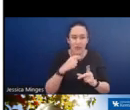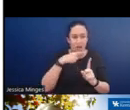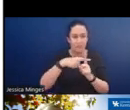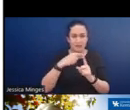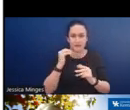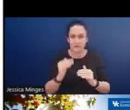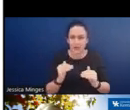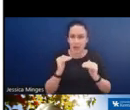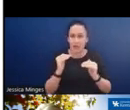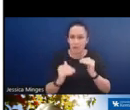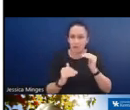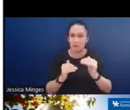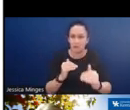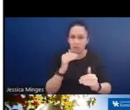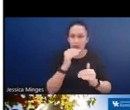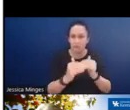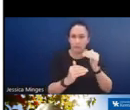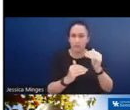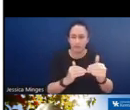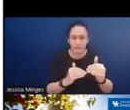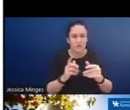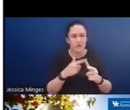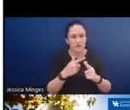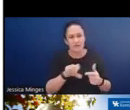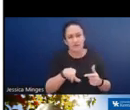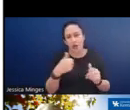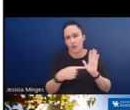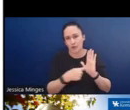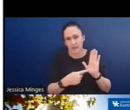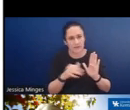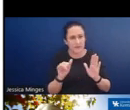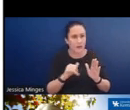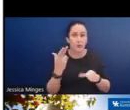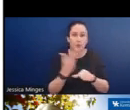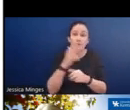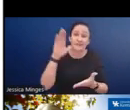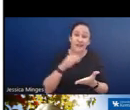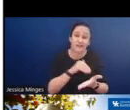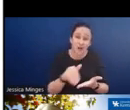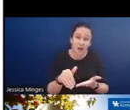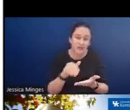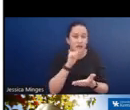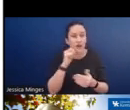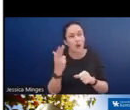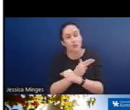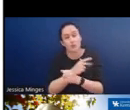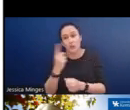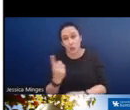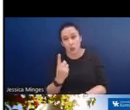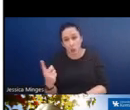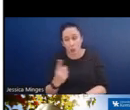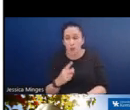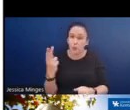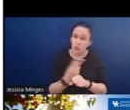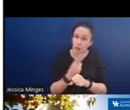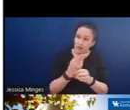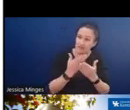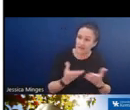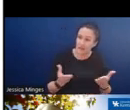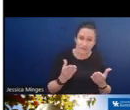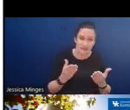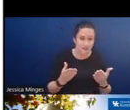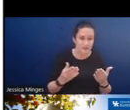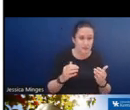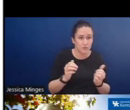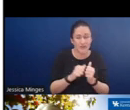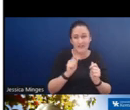one that they might be ready for. And so there are other examples. So using less often, not using alone, using substances with a different route of